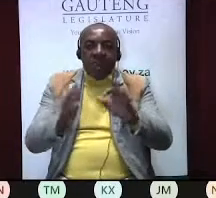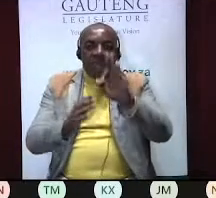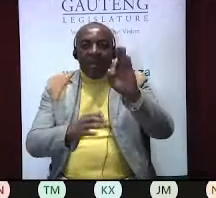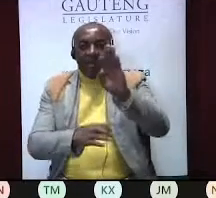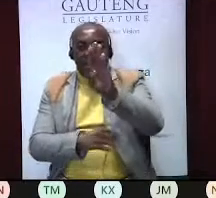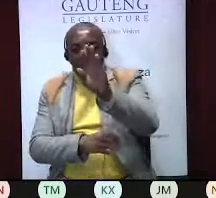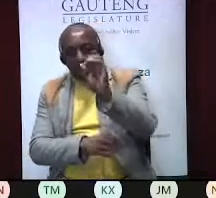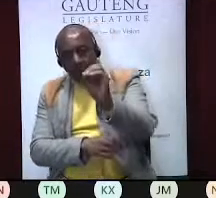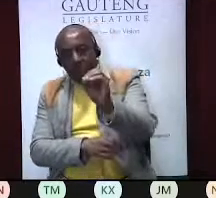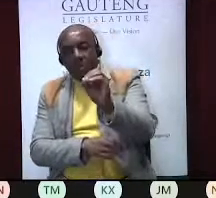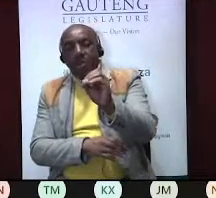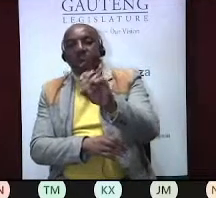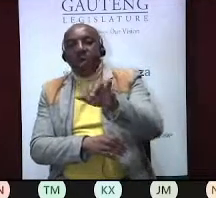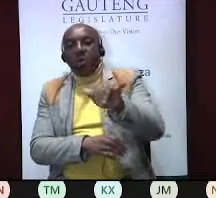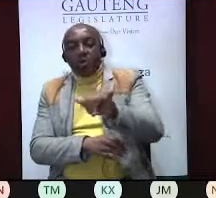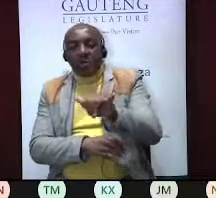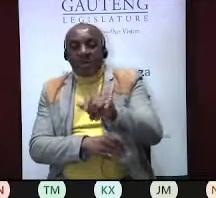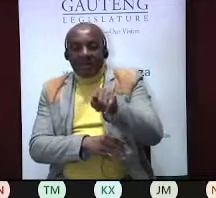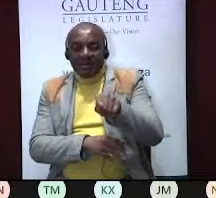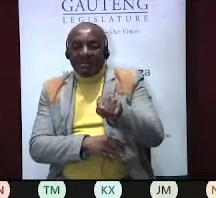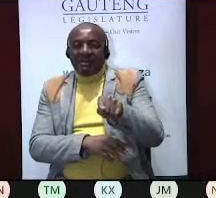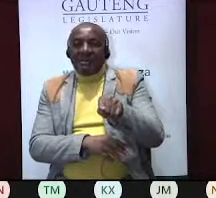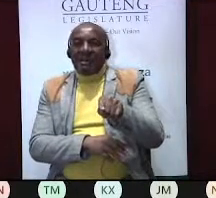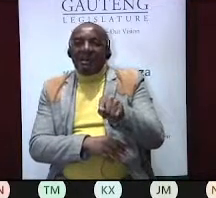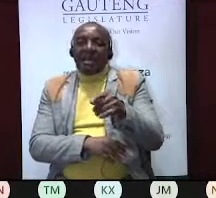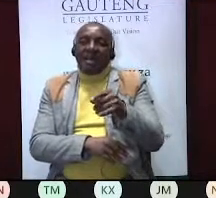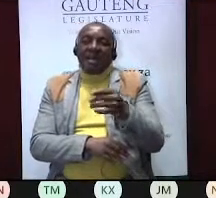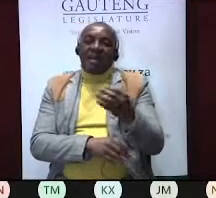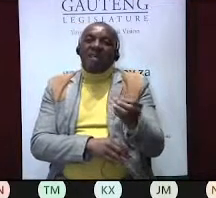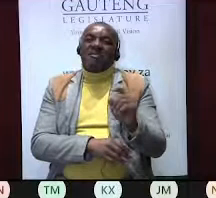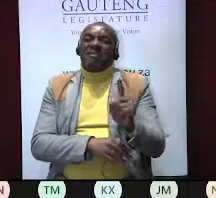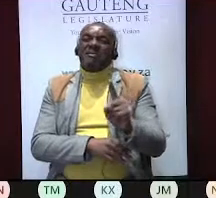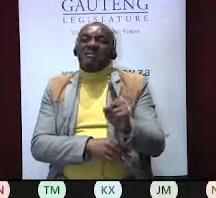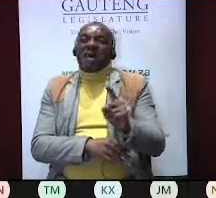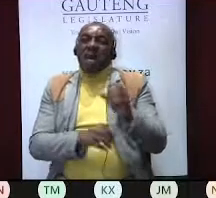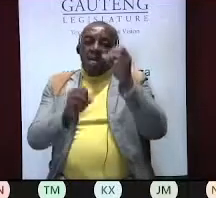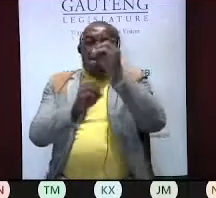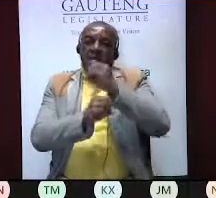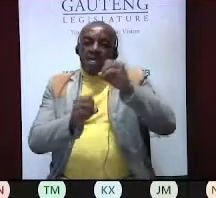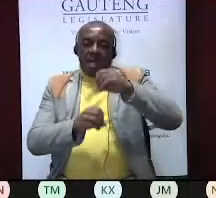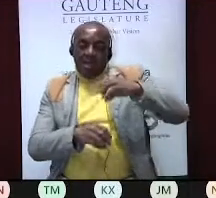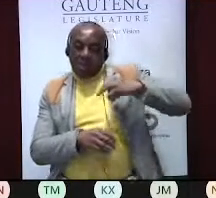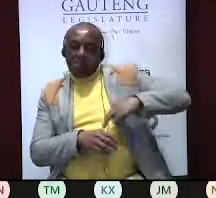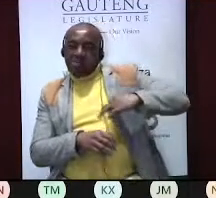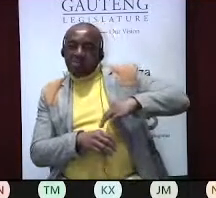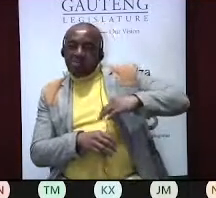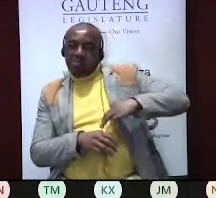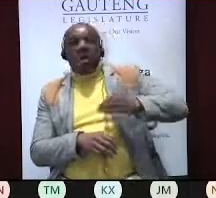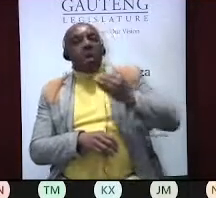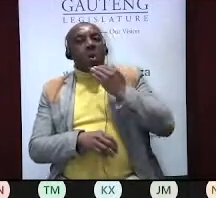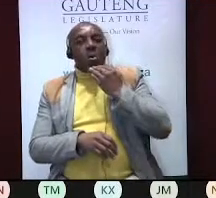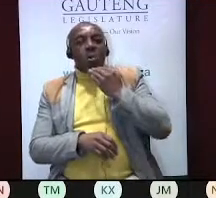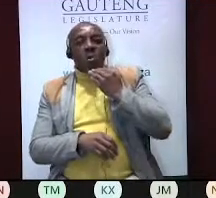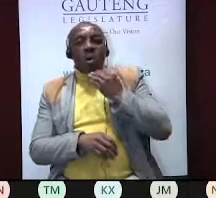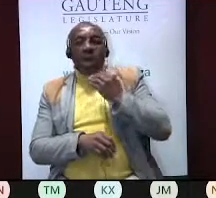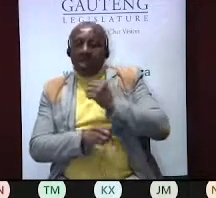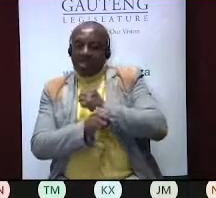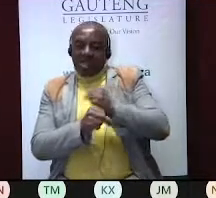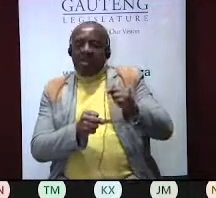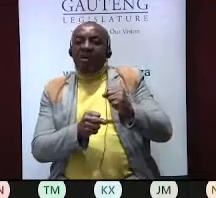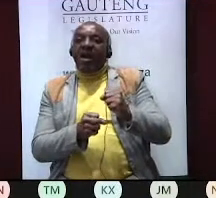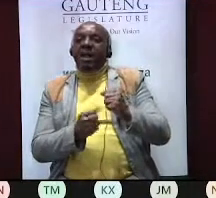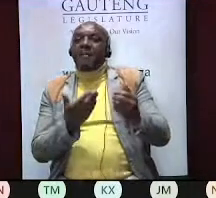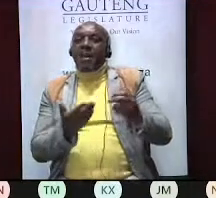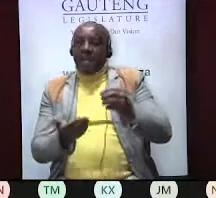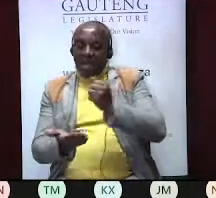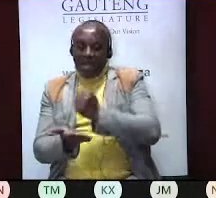organization, those that currently do not have a non-profit organizations or are not registered as a non-profit organization,